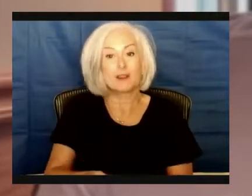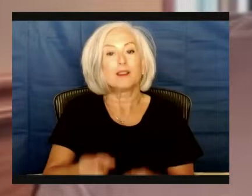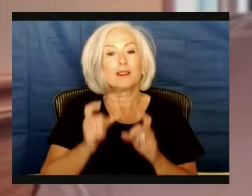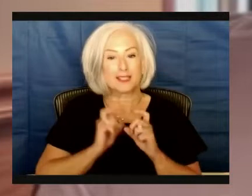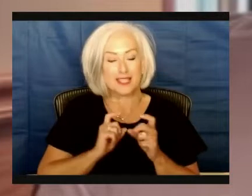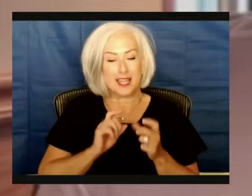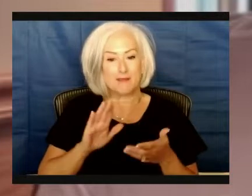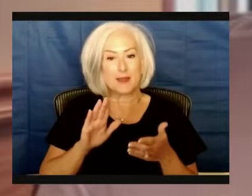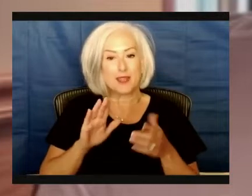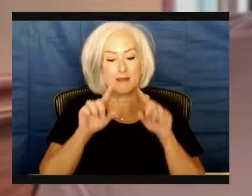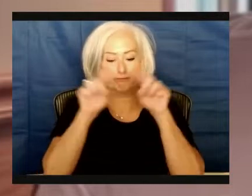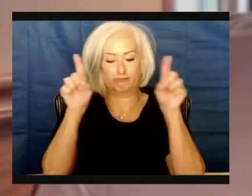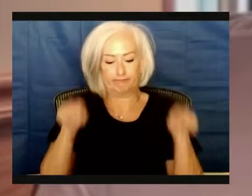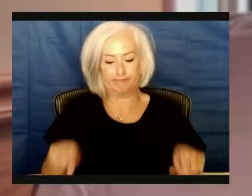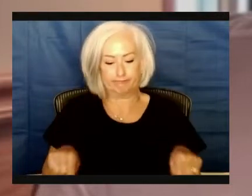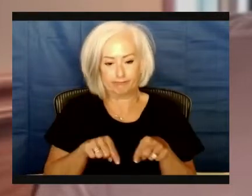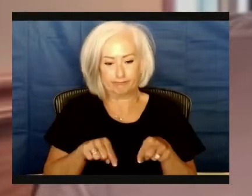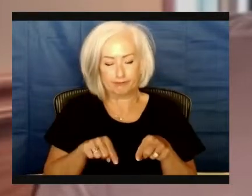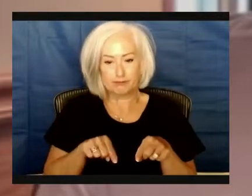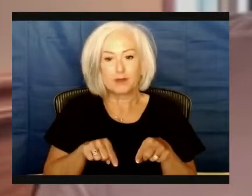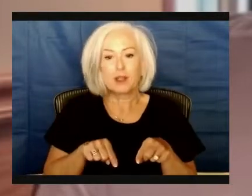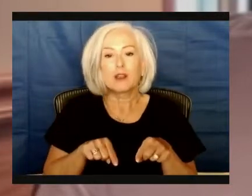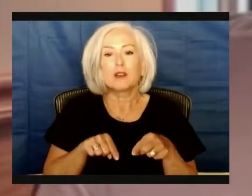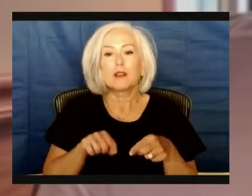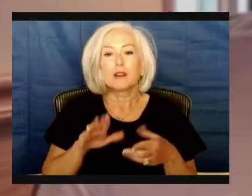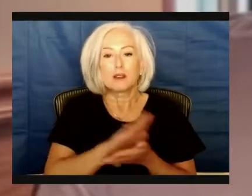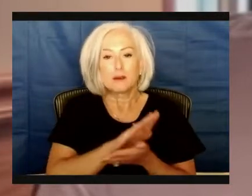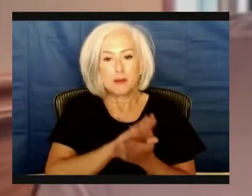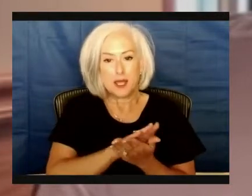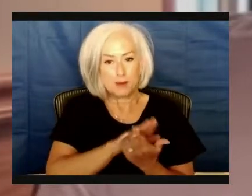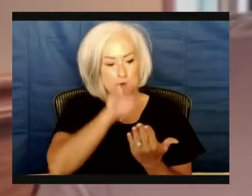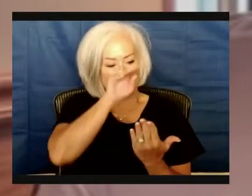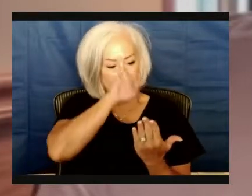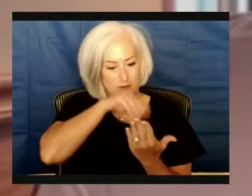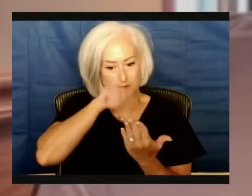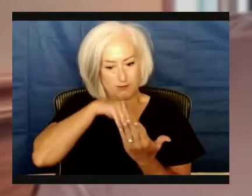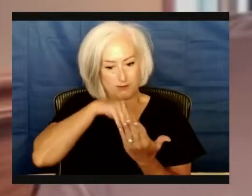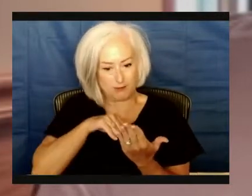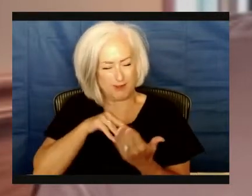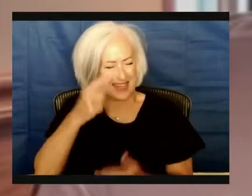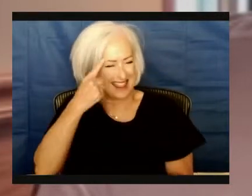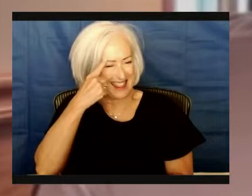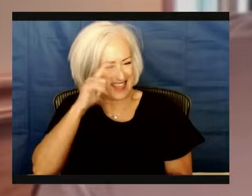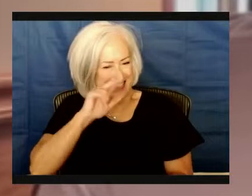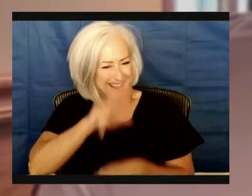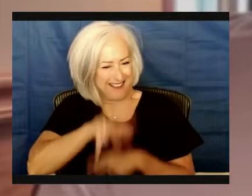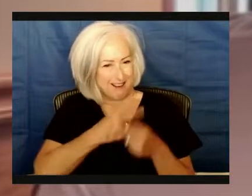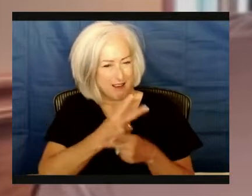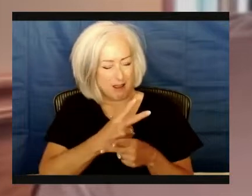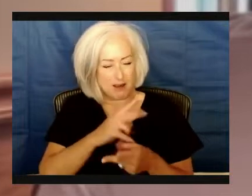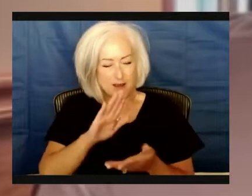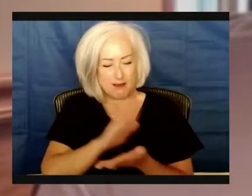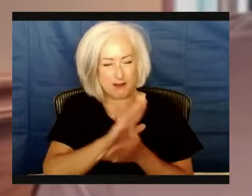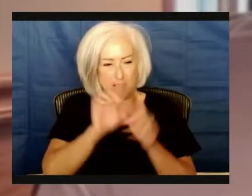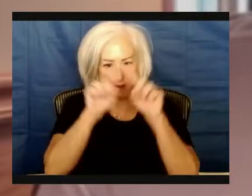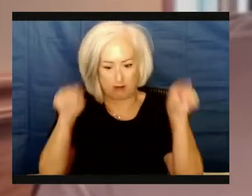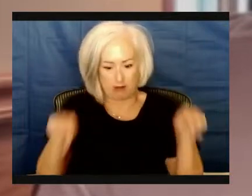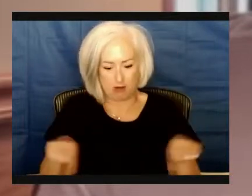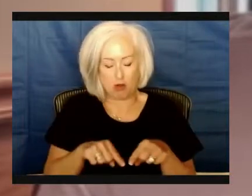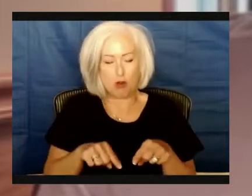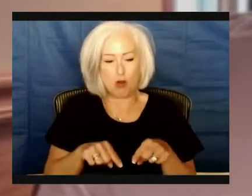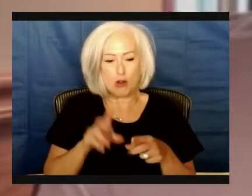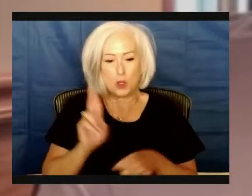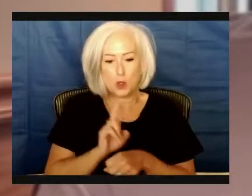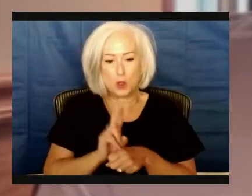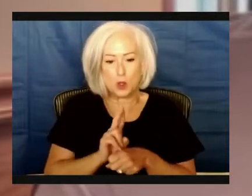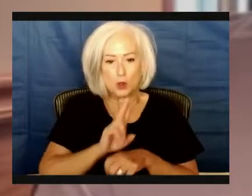card. I think that's used in natural disasters you guys are probably familiar with. And it had like a red